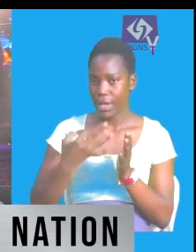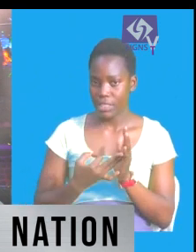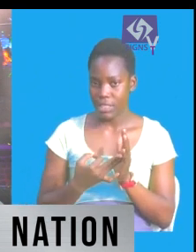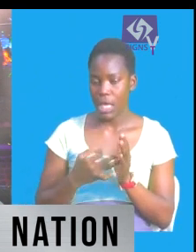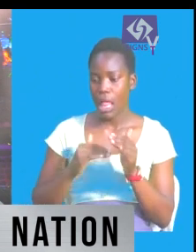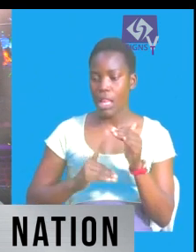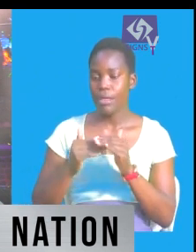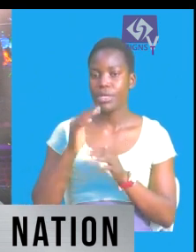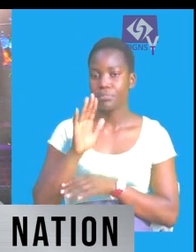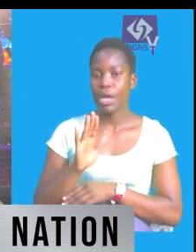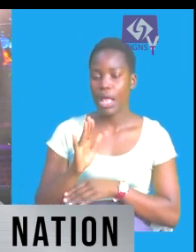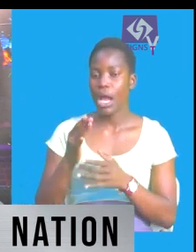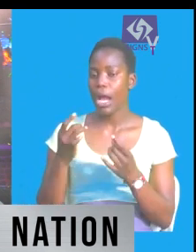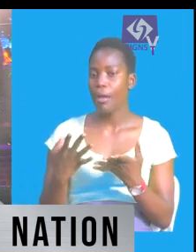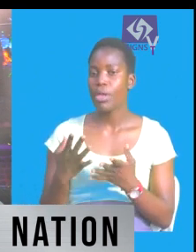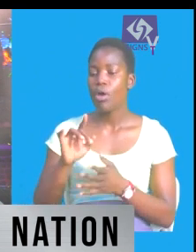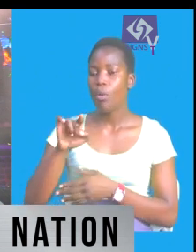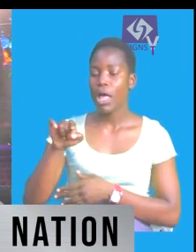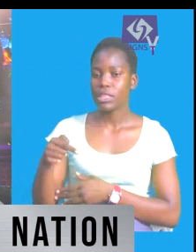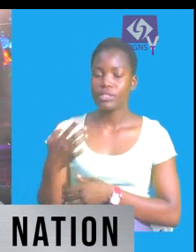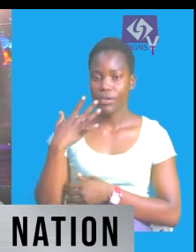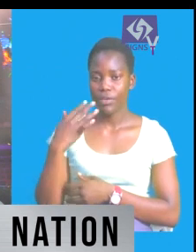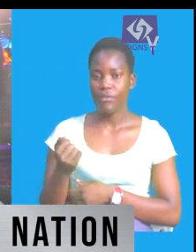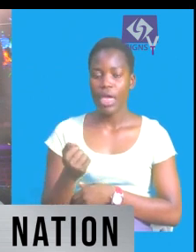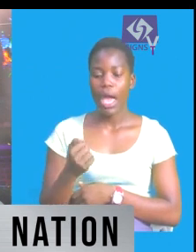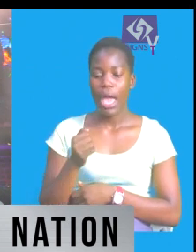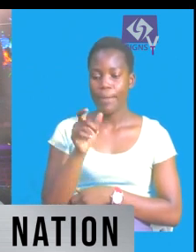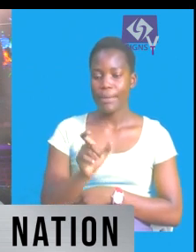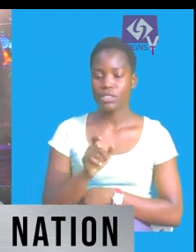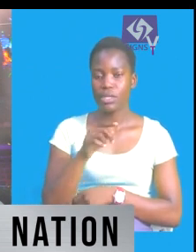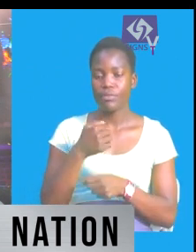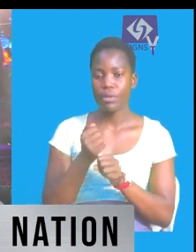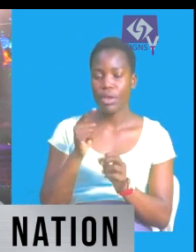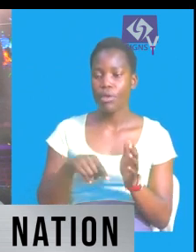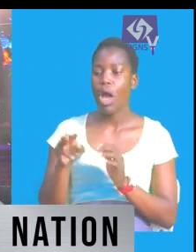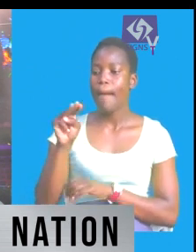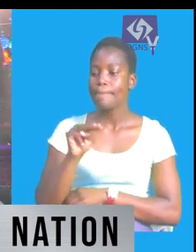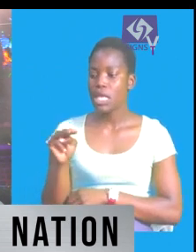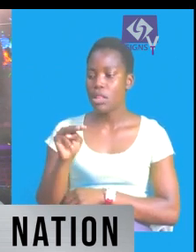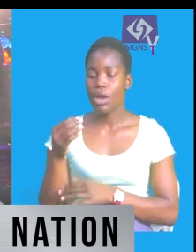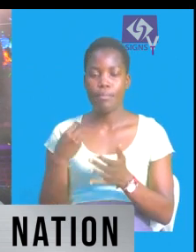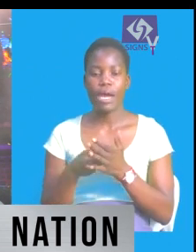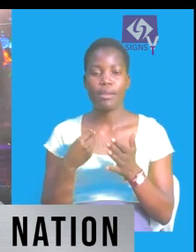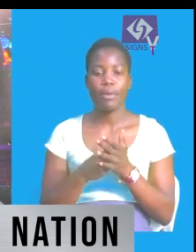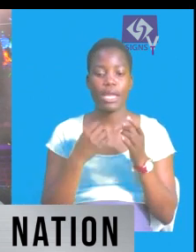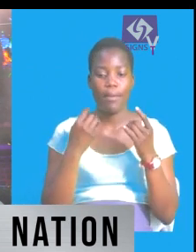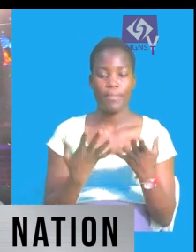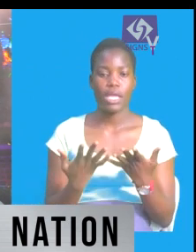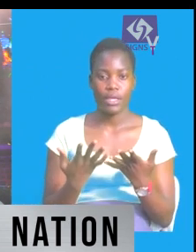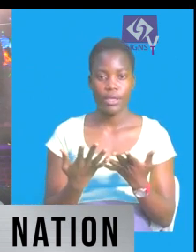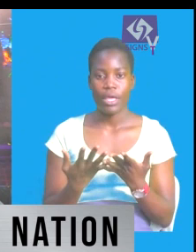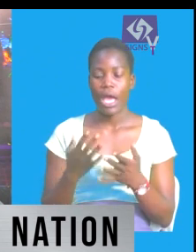been earning or making more than $1 million for so many years in 1, 2, 3, 4, 5 governments before. Yeye